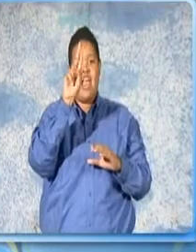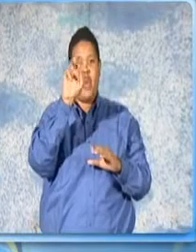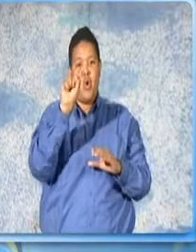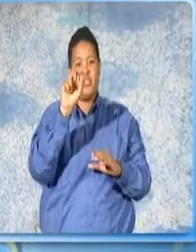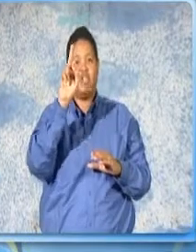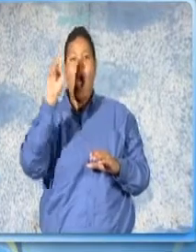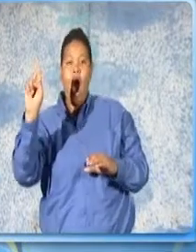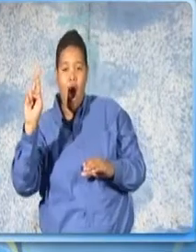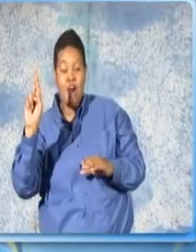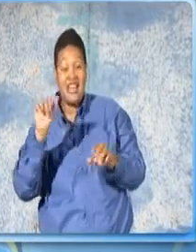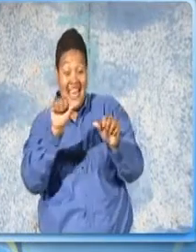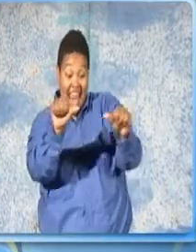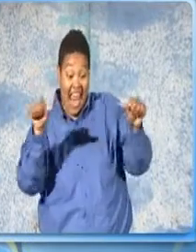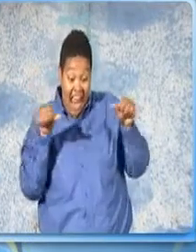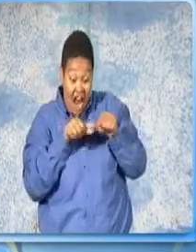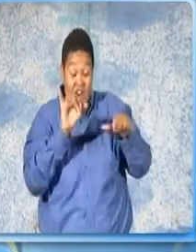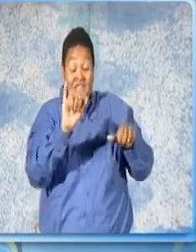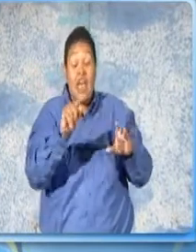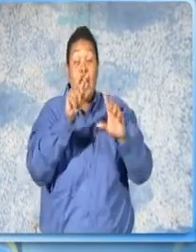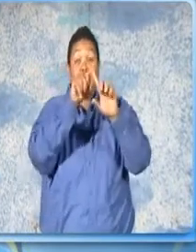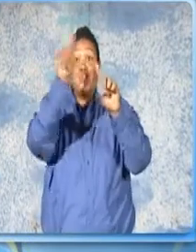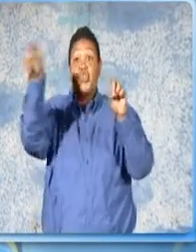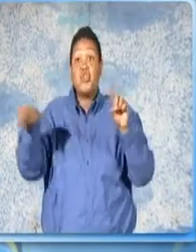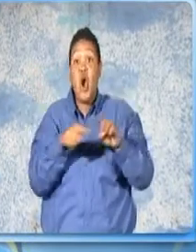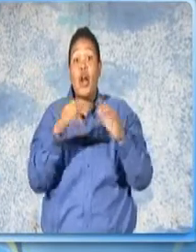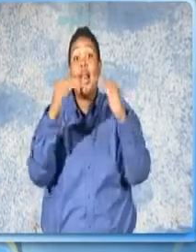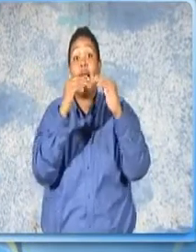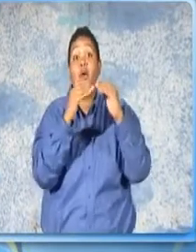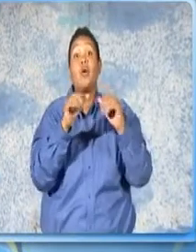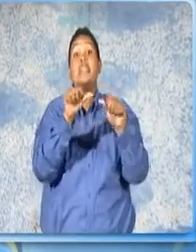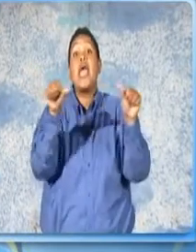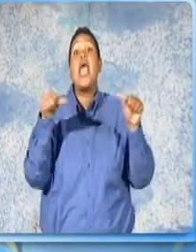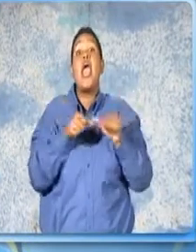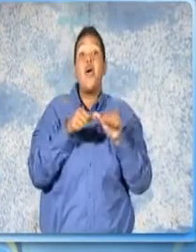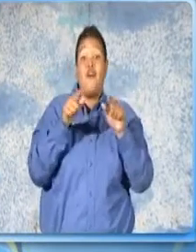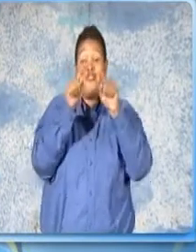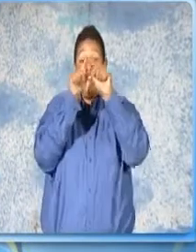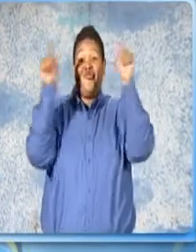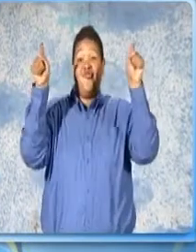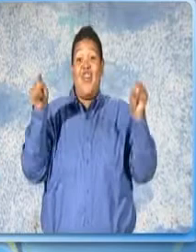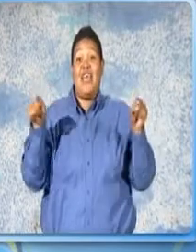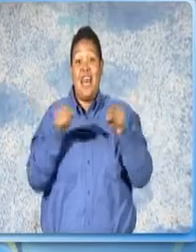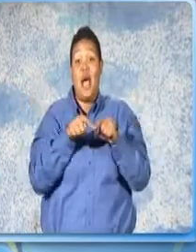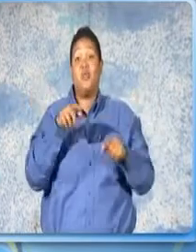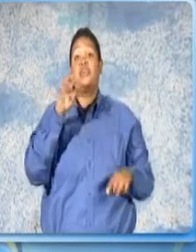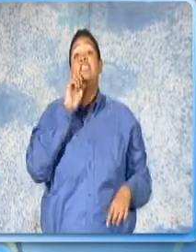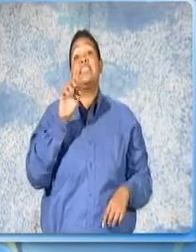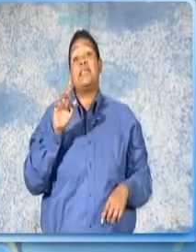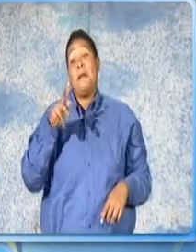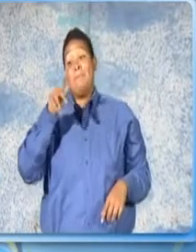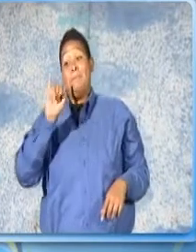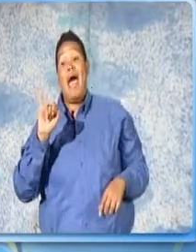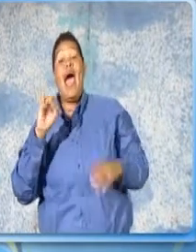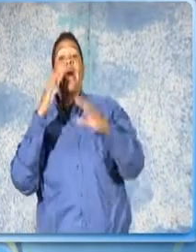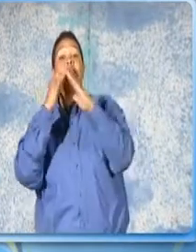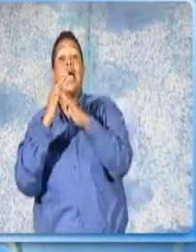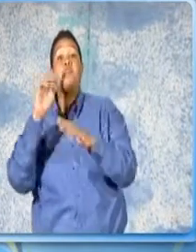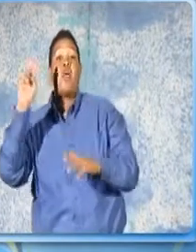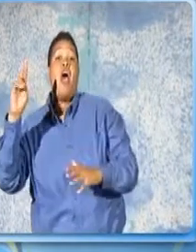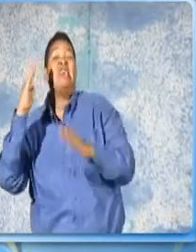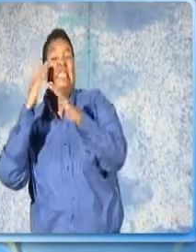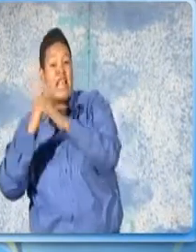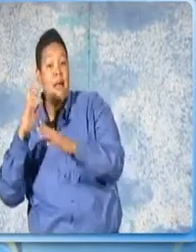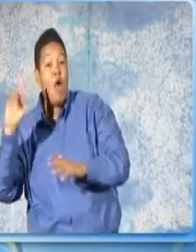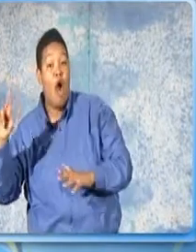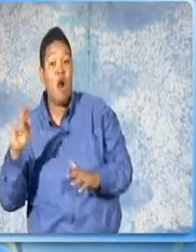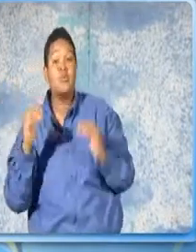result, the area of the circle equals the area of the rectangle, which is pi times r times r. This